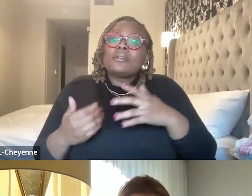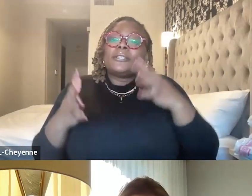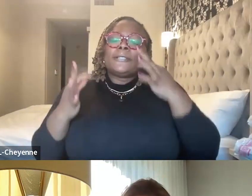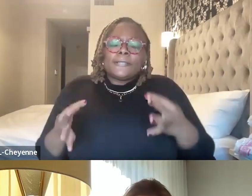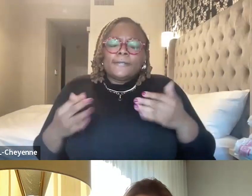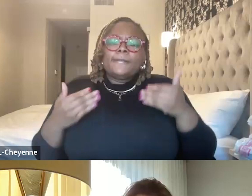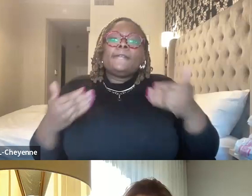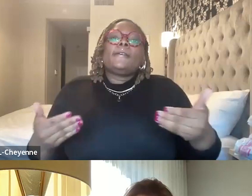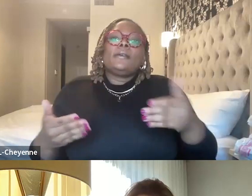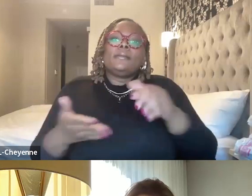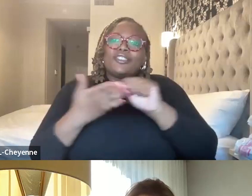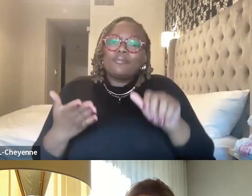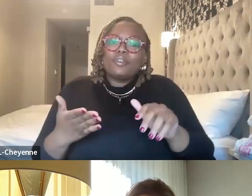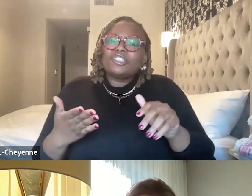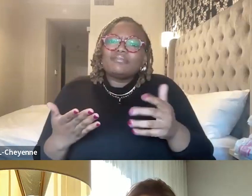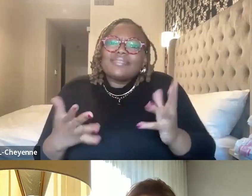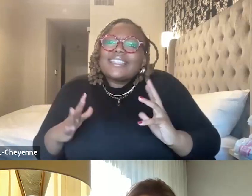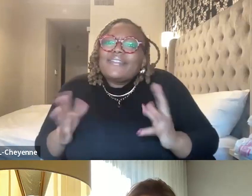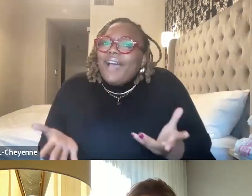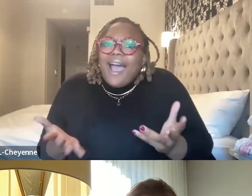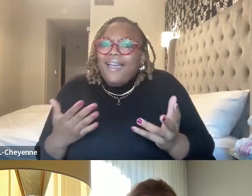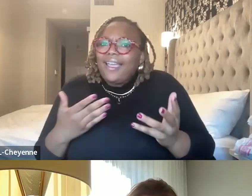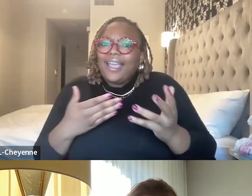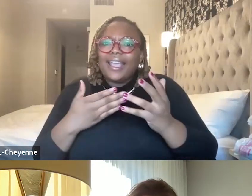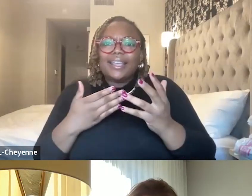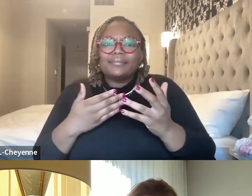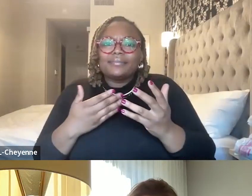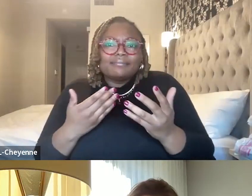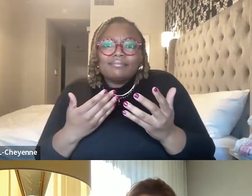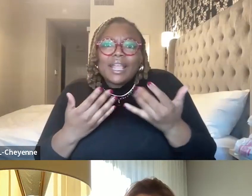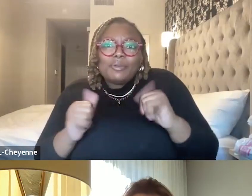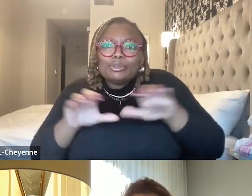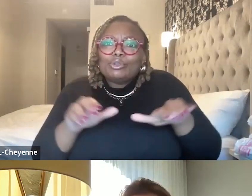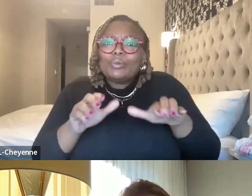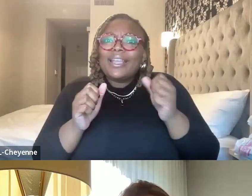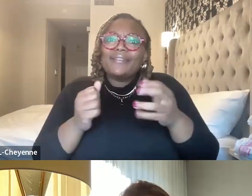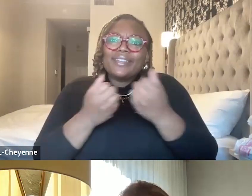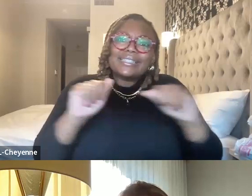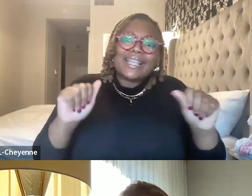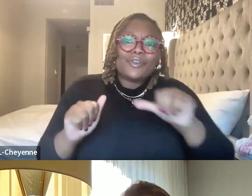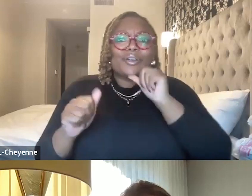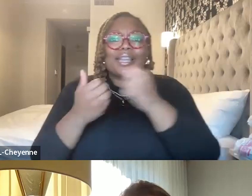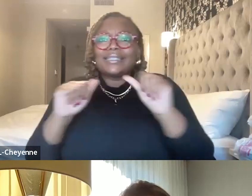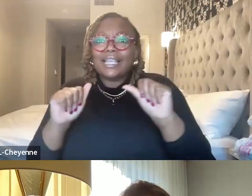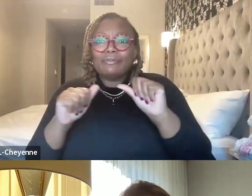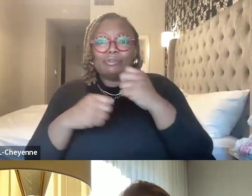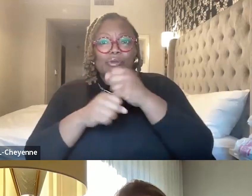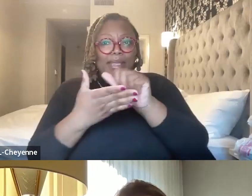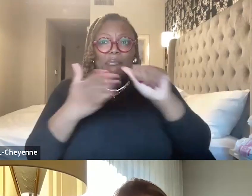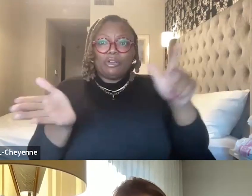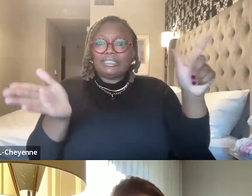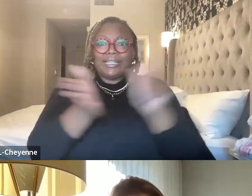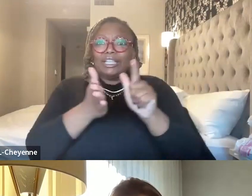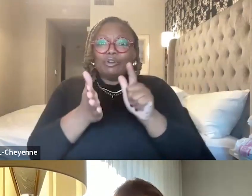abortion, she will make an abortion, even if it's an unsafe abortion. So criminalized abortion is not putting the